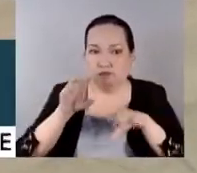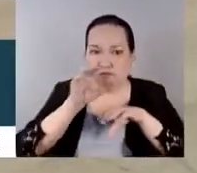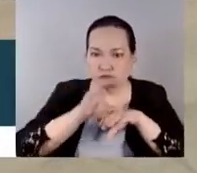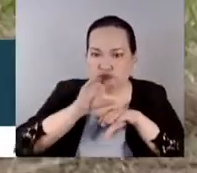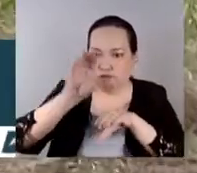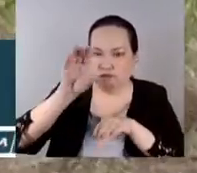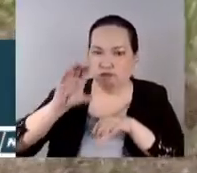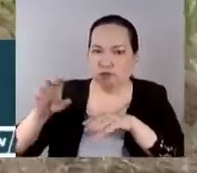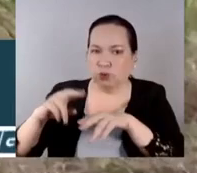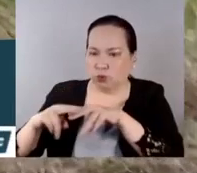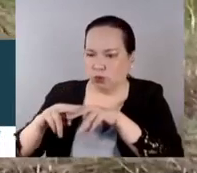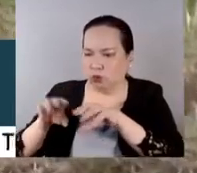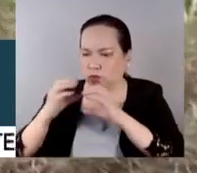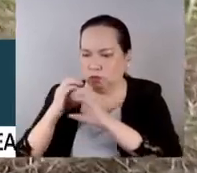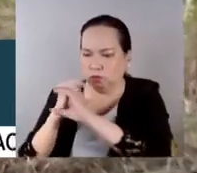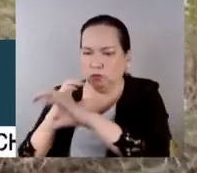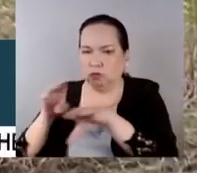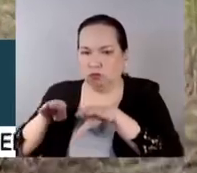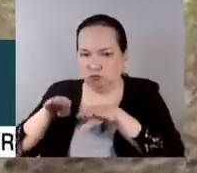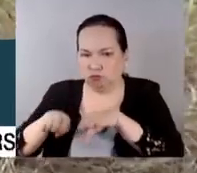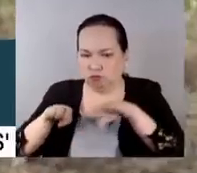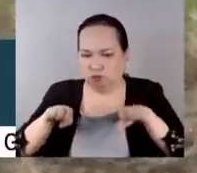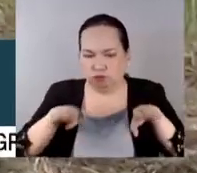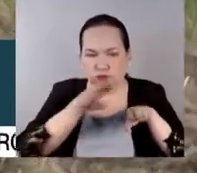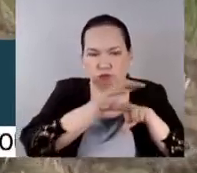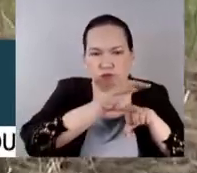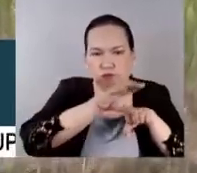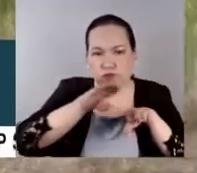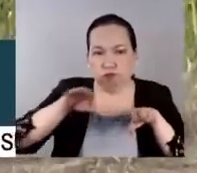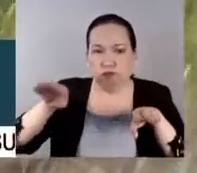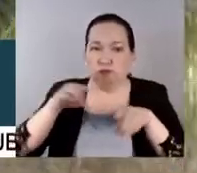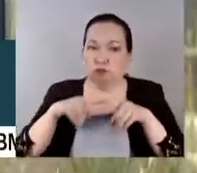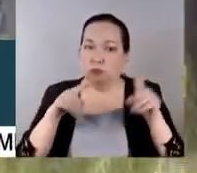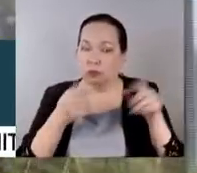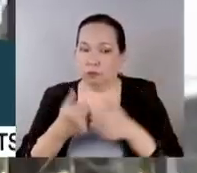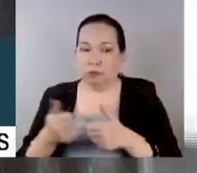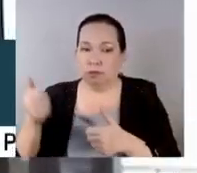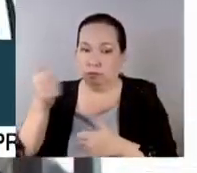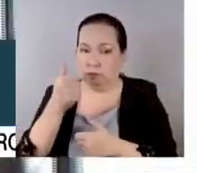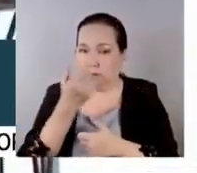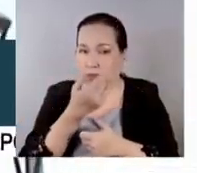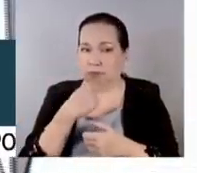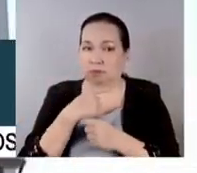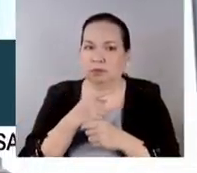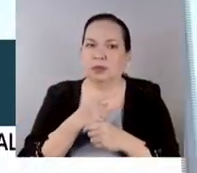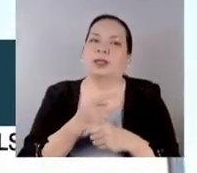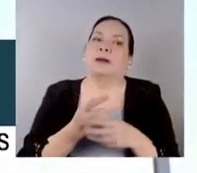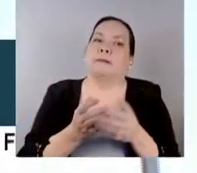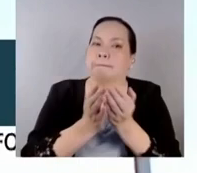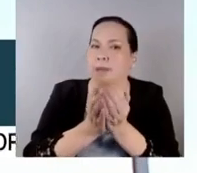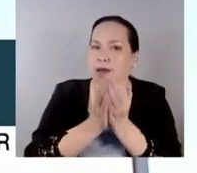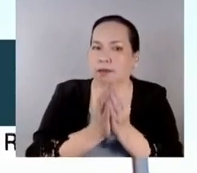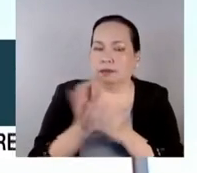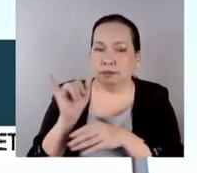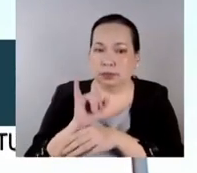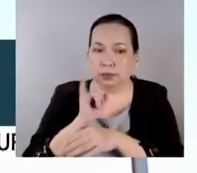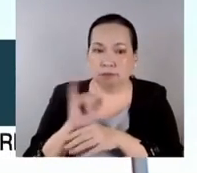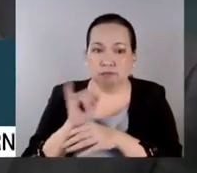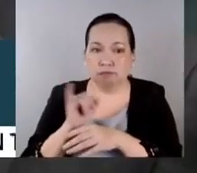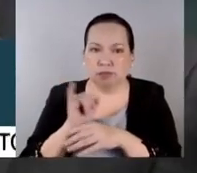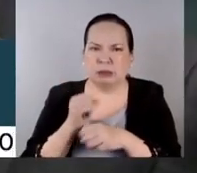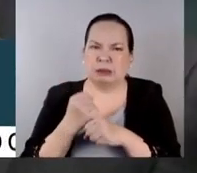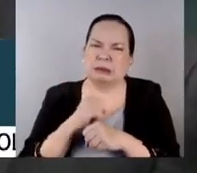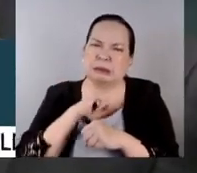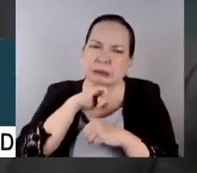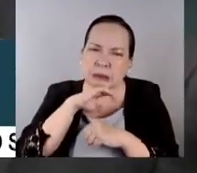trains. CEO Anthony Otto. The maritime industry is a big producer of emissions in this region